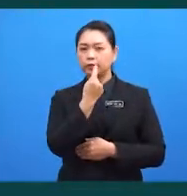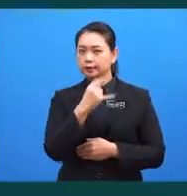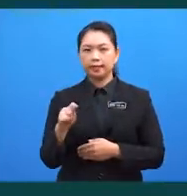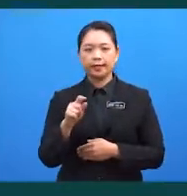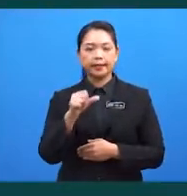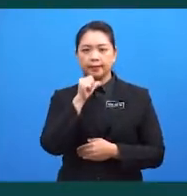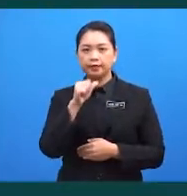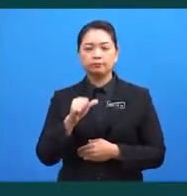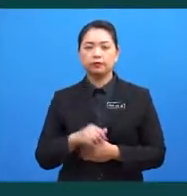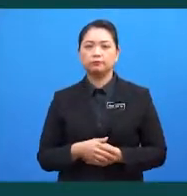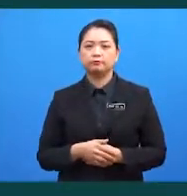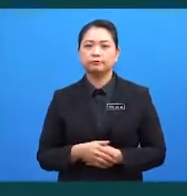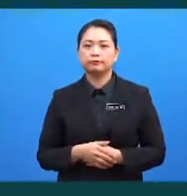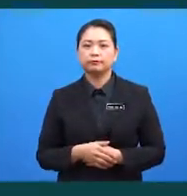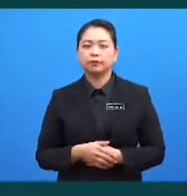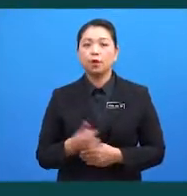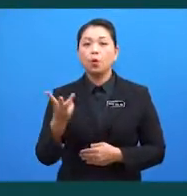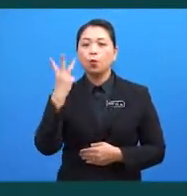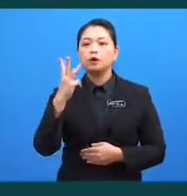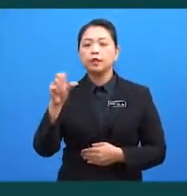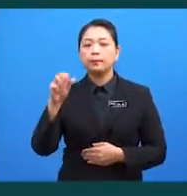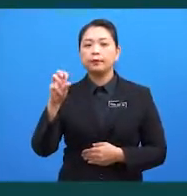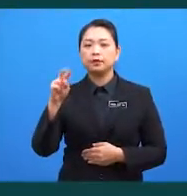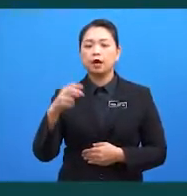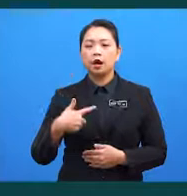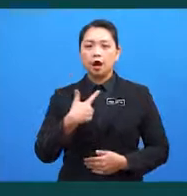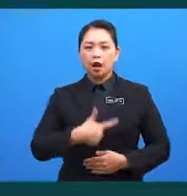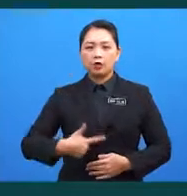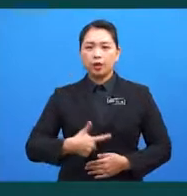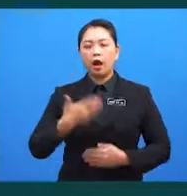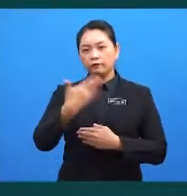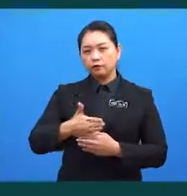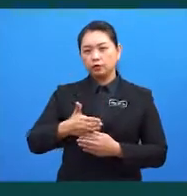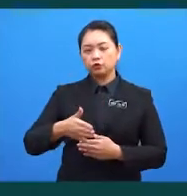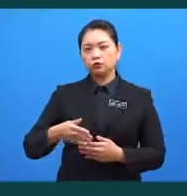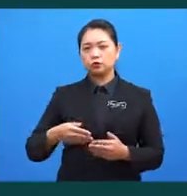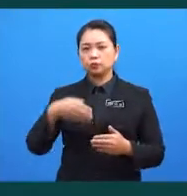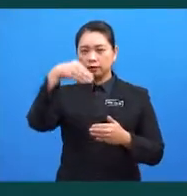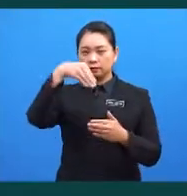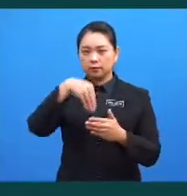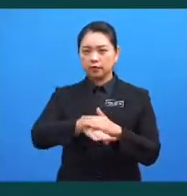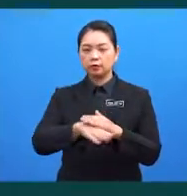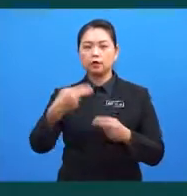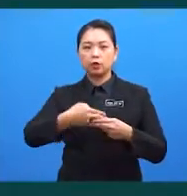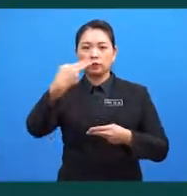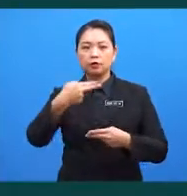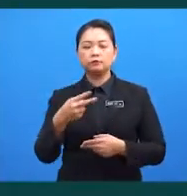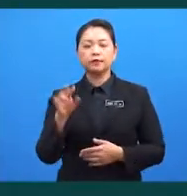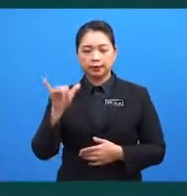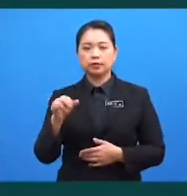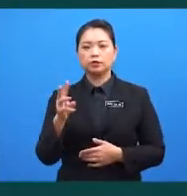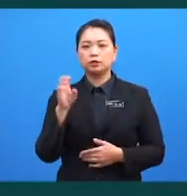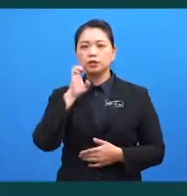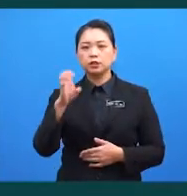didn't. Was Amanda hungry after she checked in at the hotel? Yes, she was.